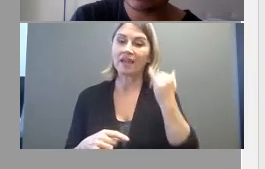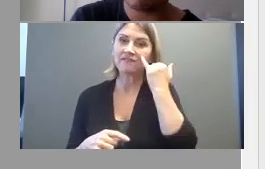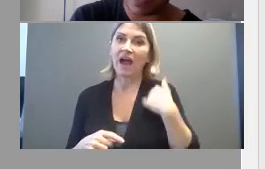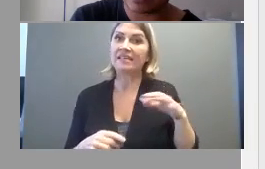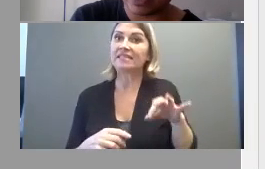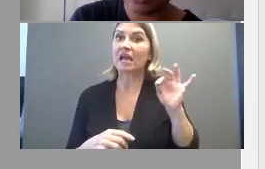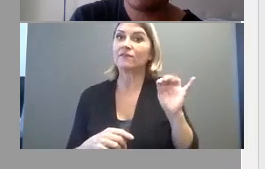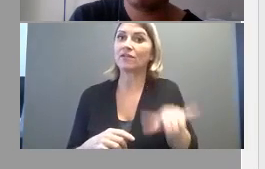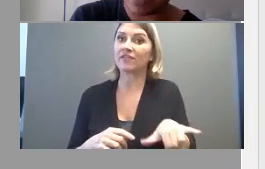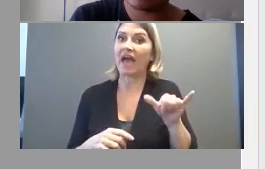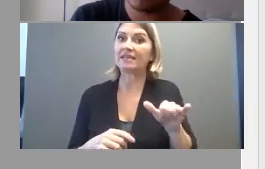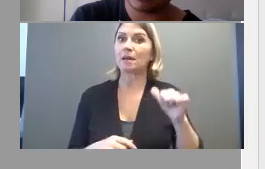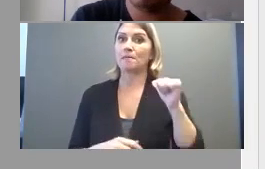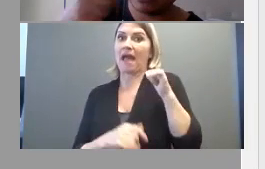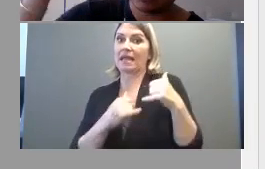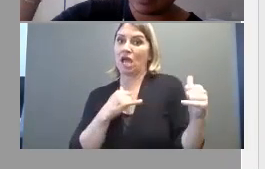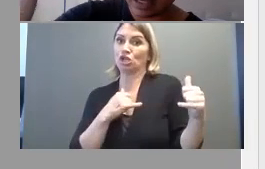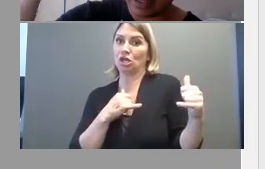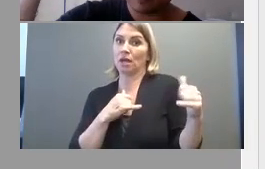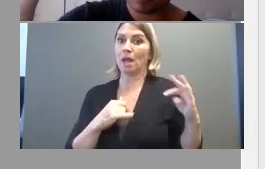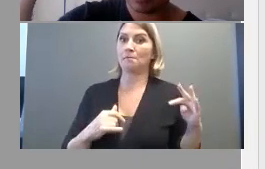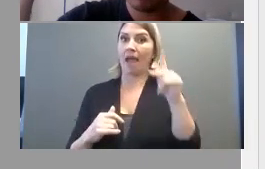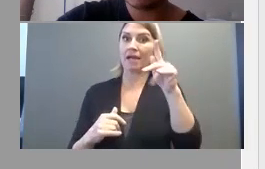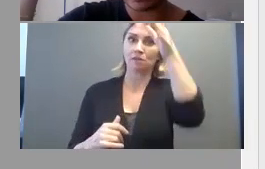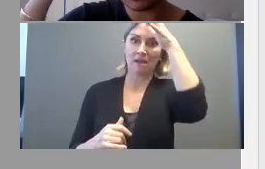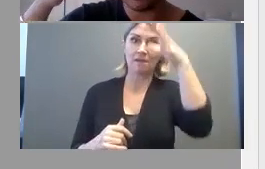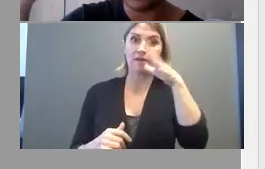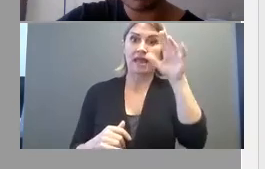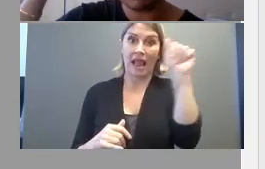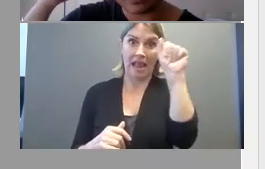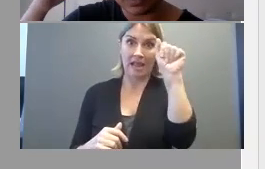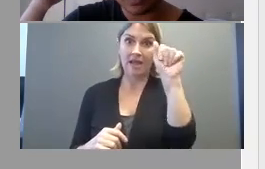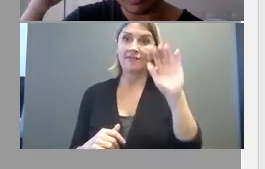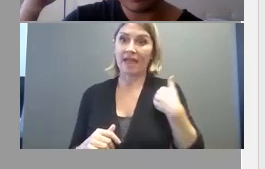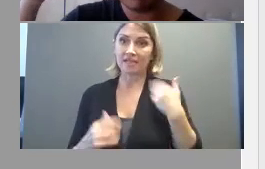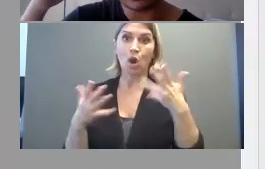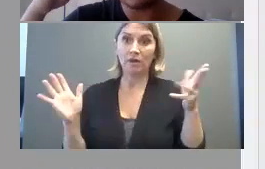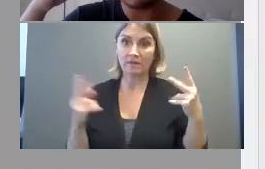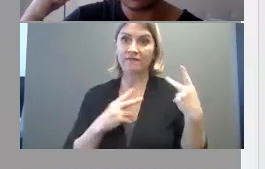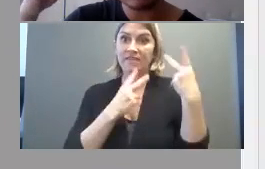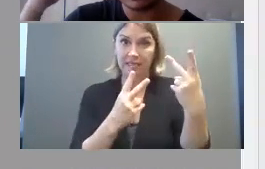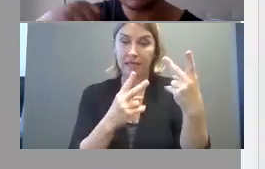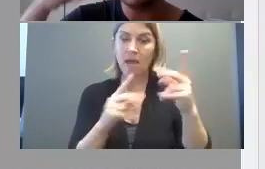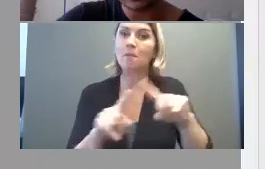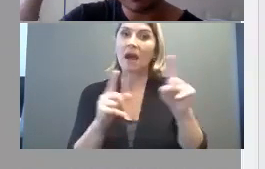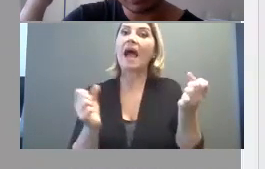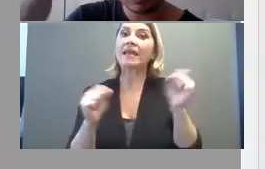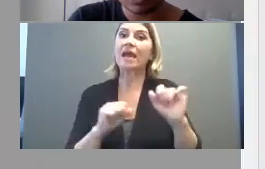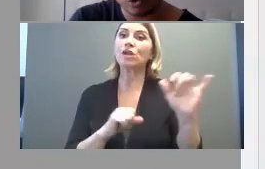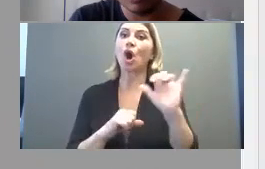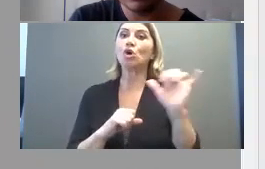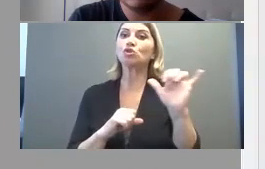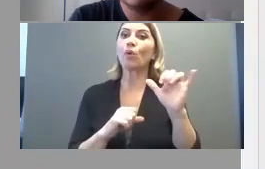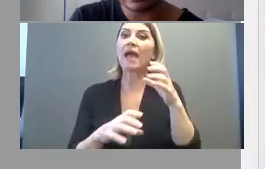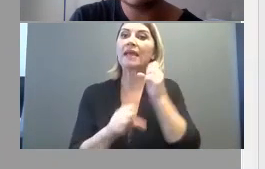discover that there is a back edge back to my parent A, which has already been visited, but I can also get to that